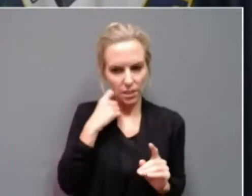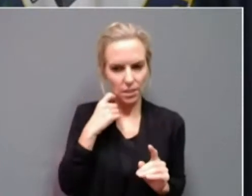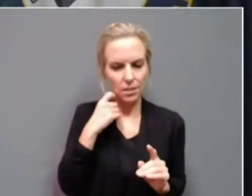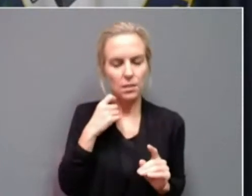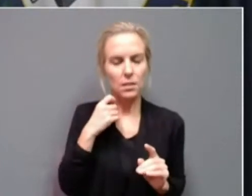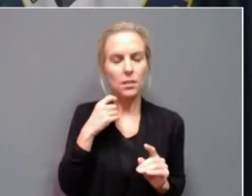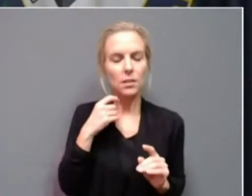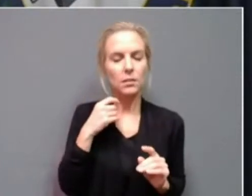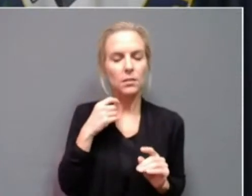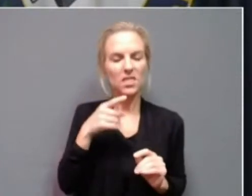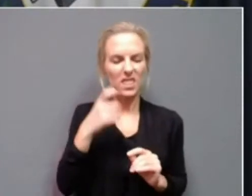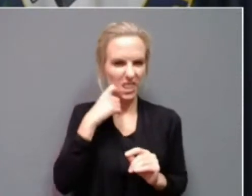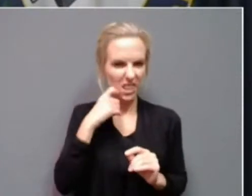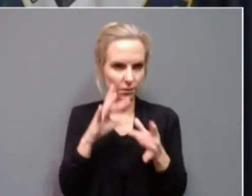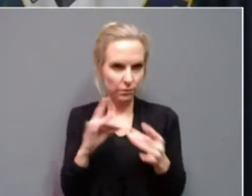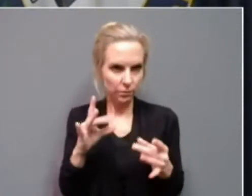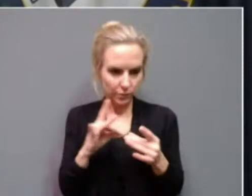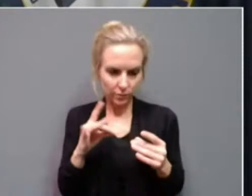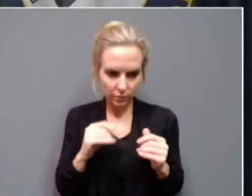that